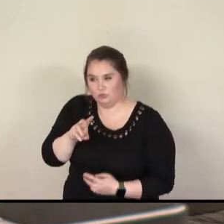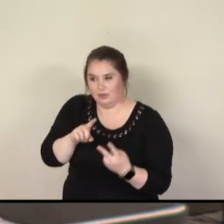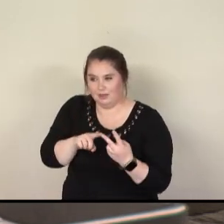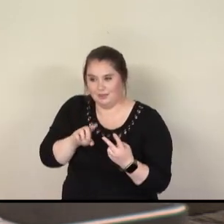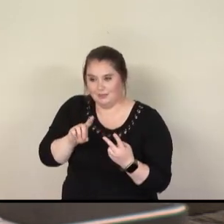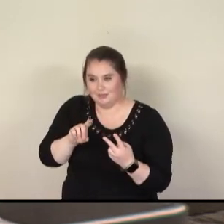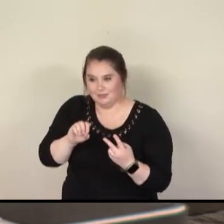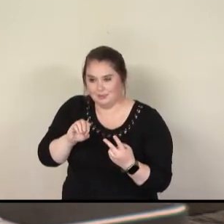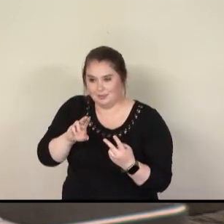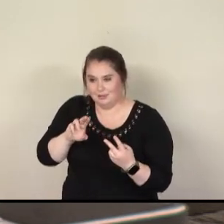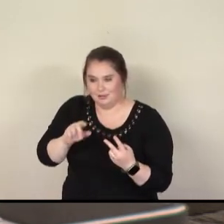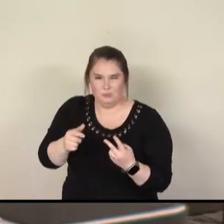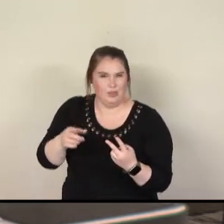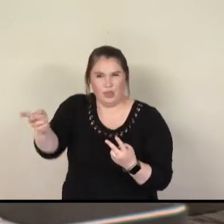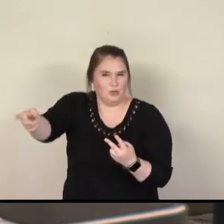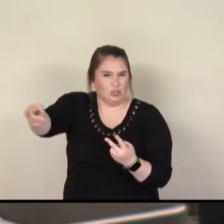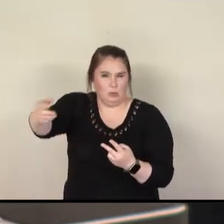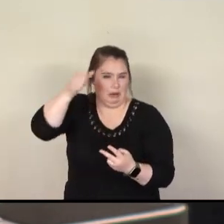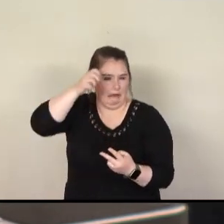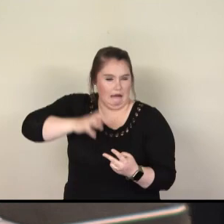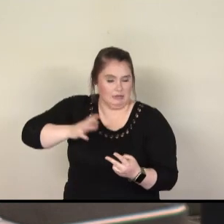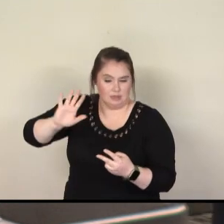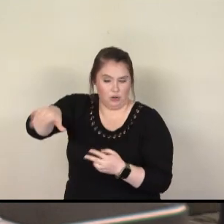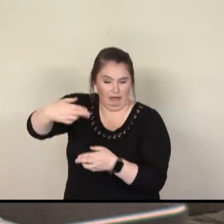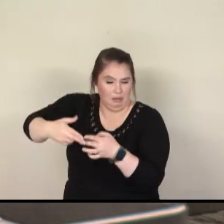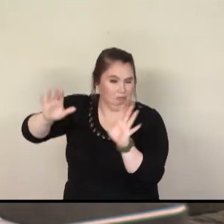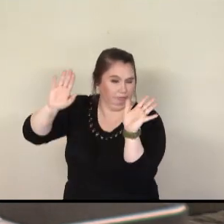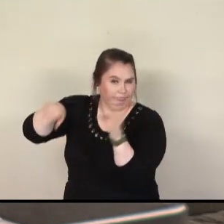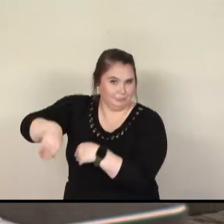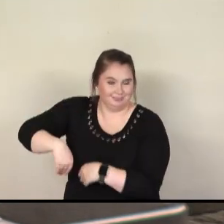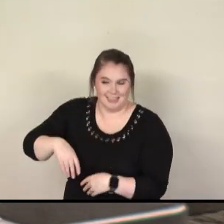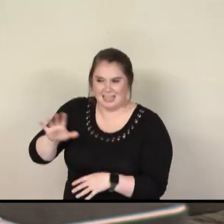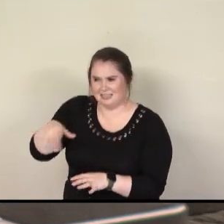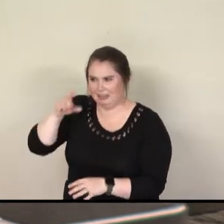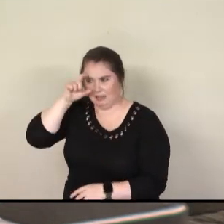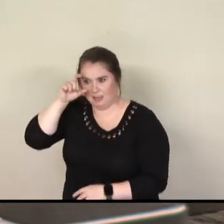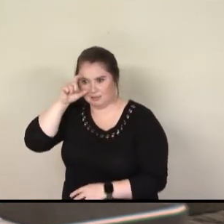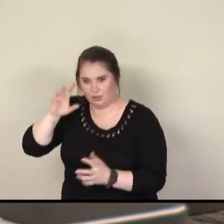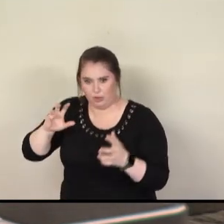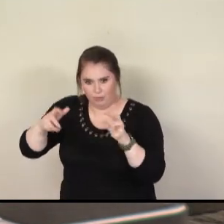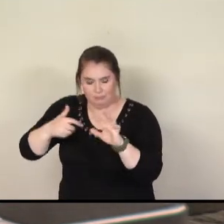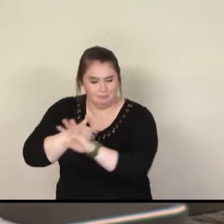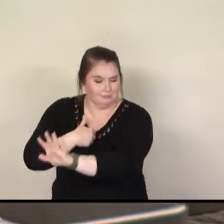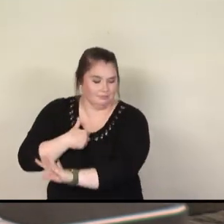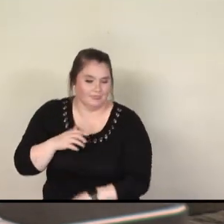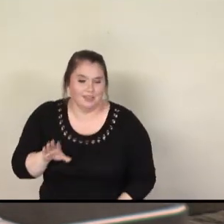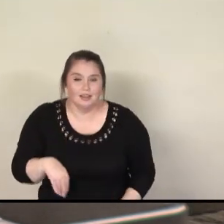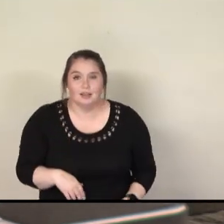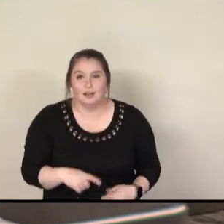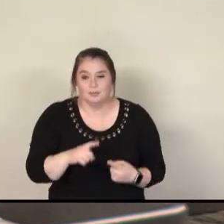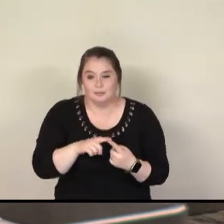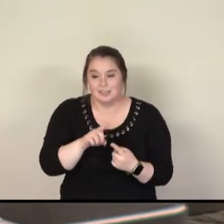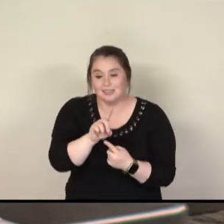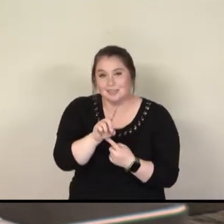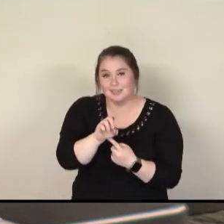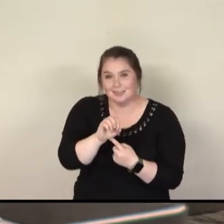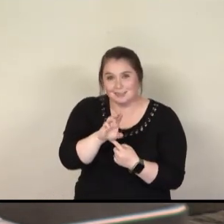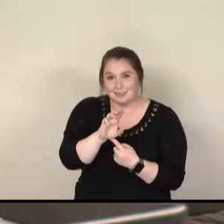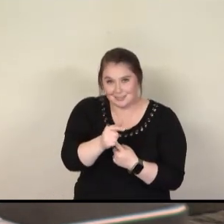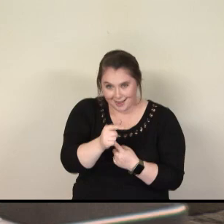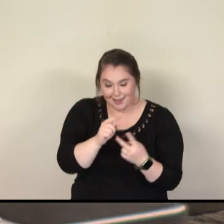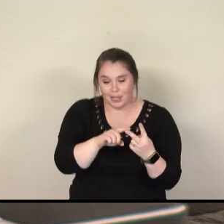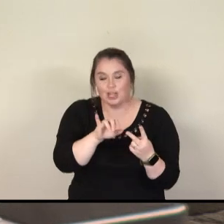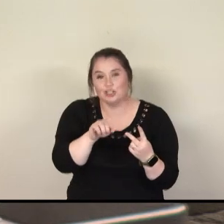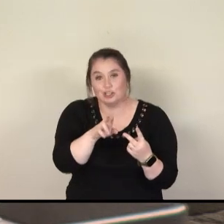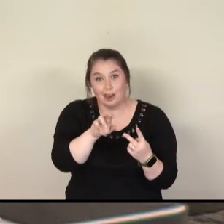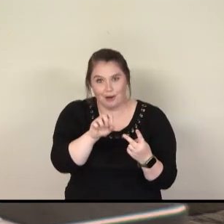and those two guys, yeah, that's the glasses, no. Doug and Jared's show. But I